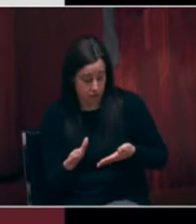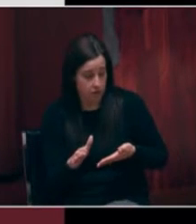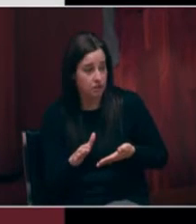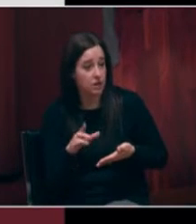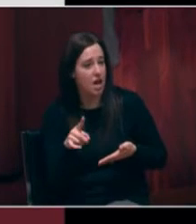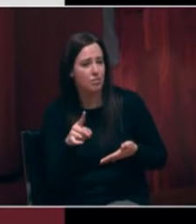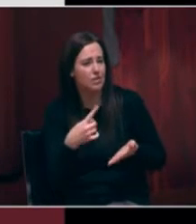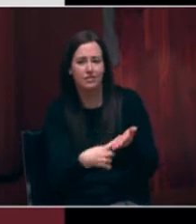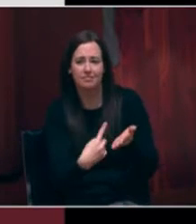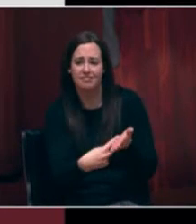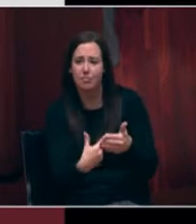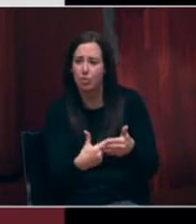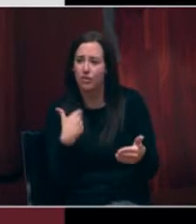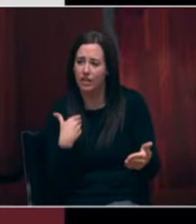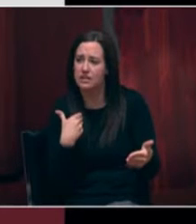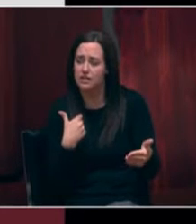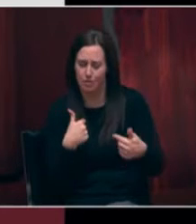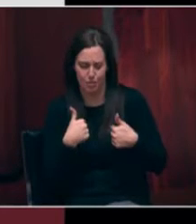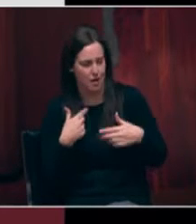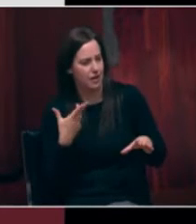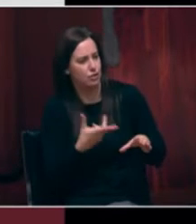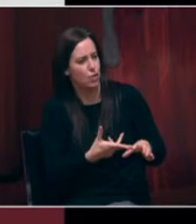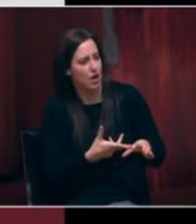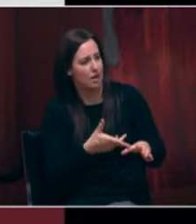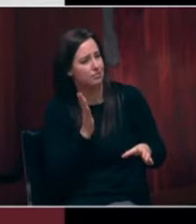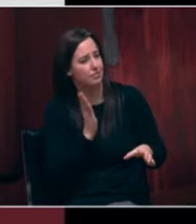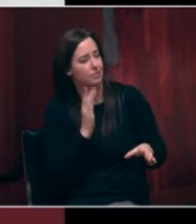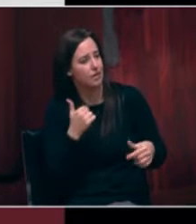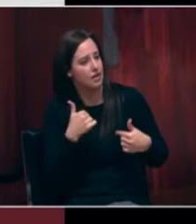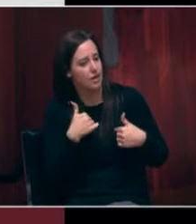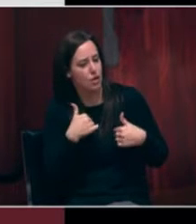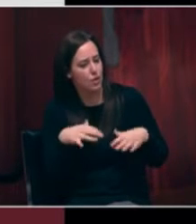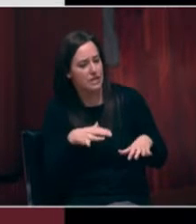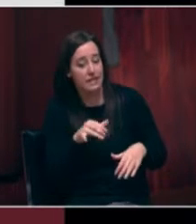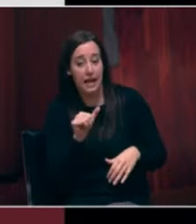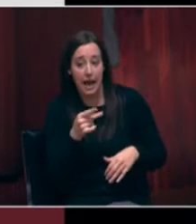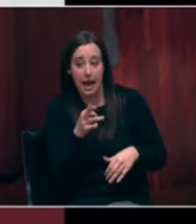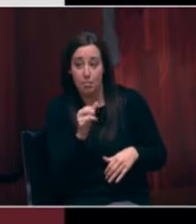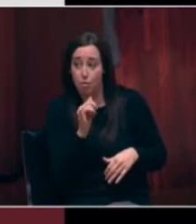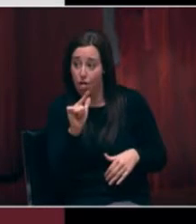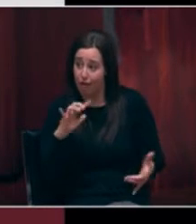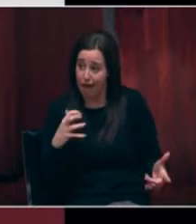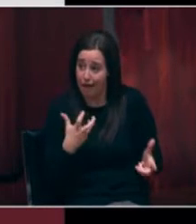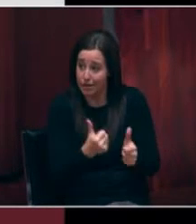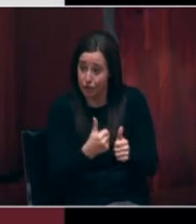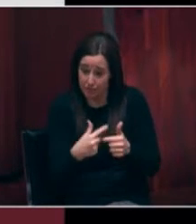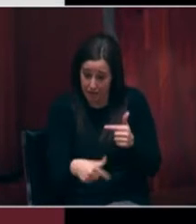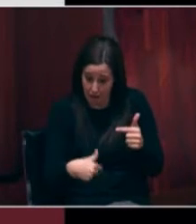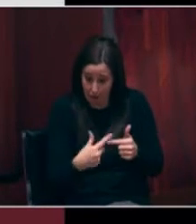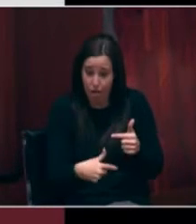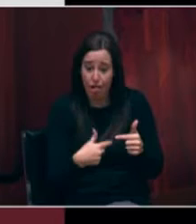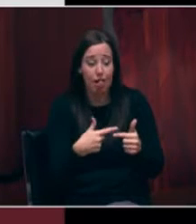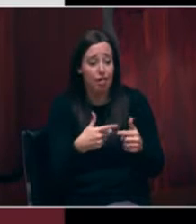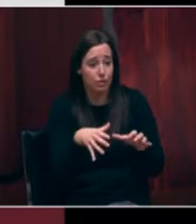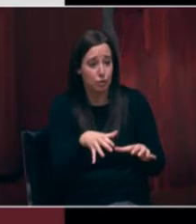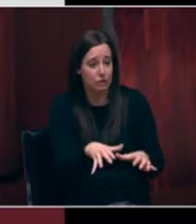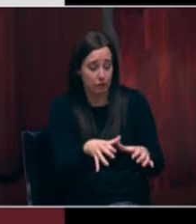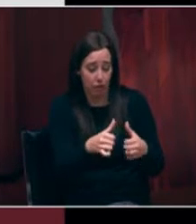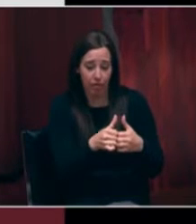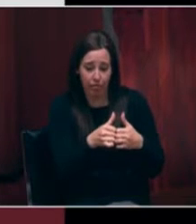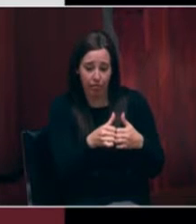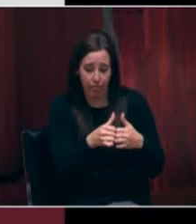previously, when I came on board, we used to do something called the April catch-up cycle to deal with this problem, where we stopped as it